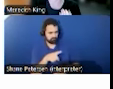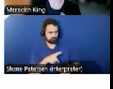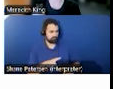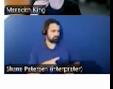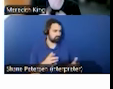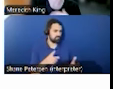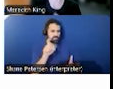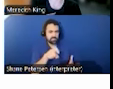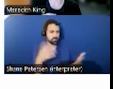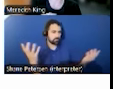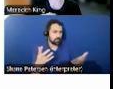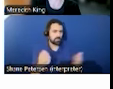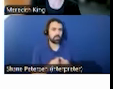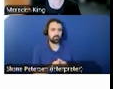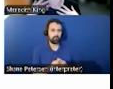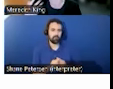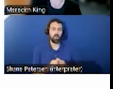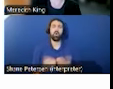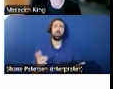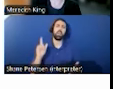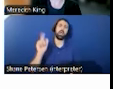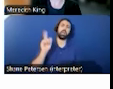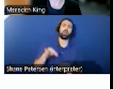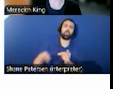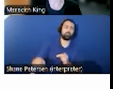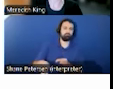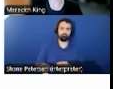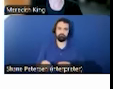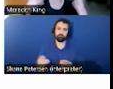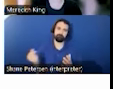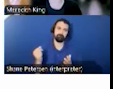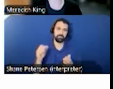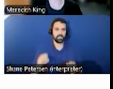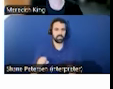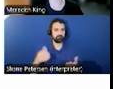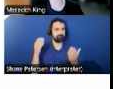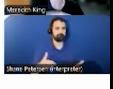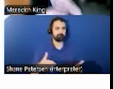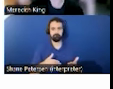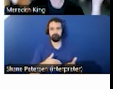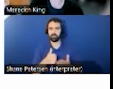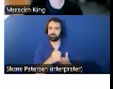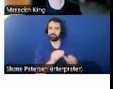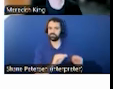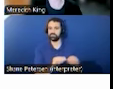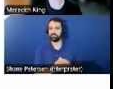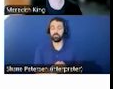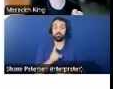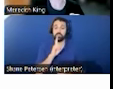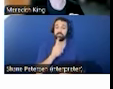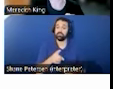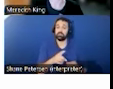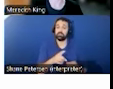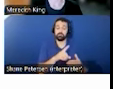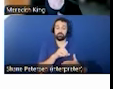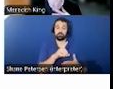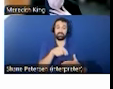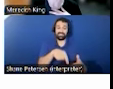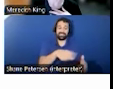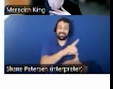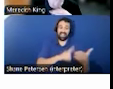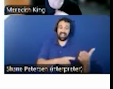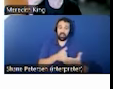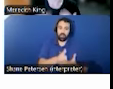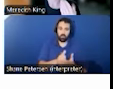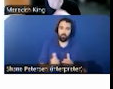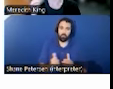of reacting later. So the idea is that you're going to be designing from this place where everyone has access